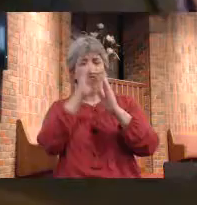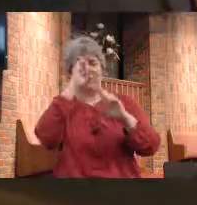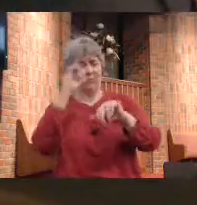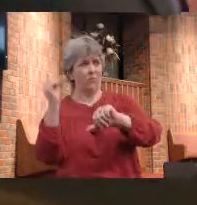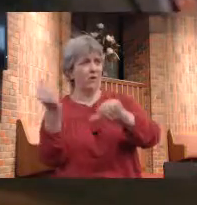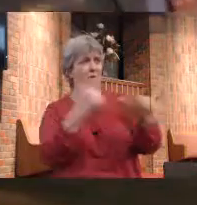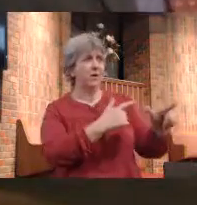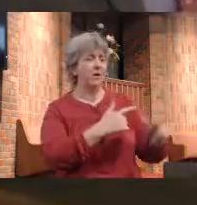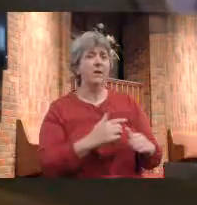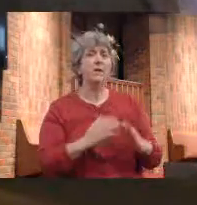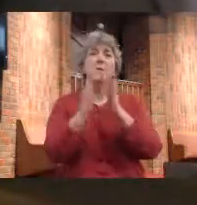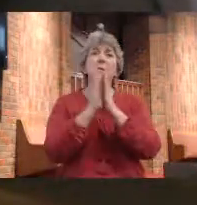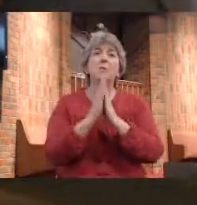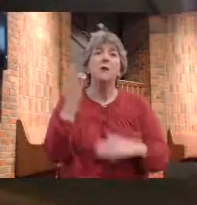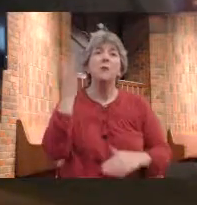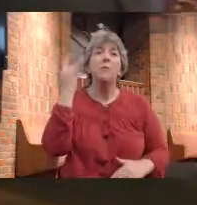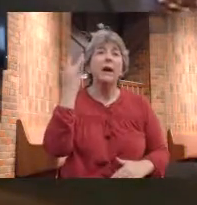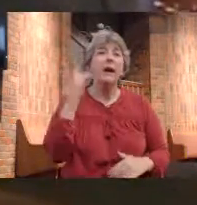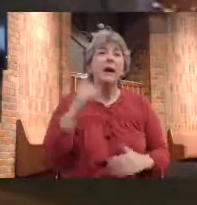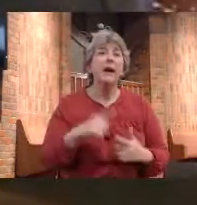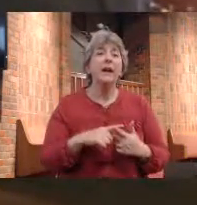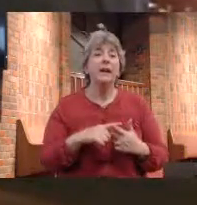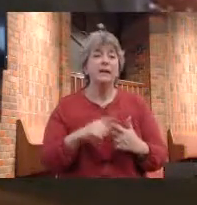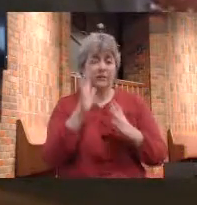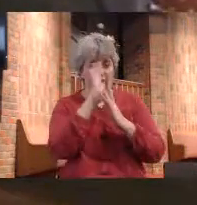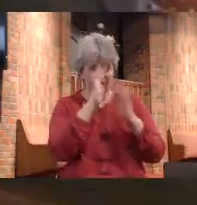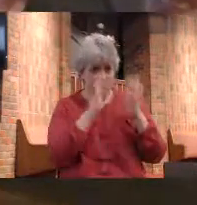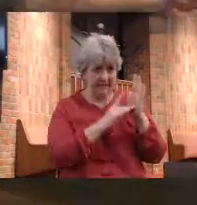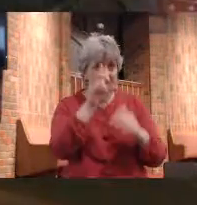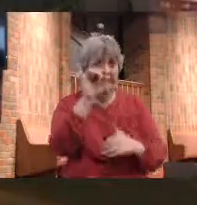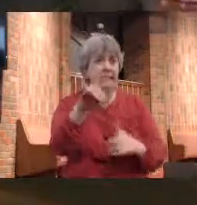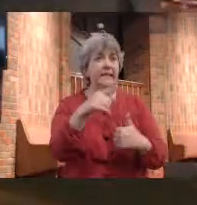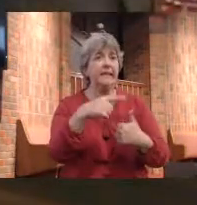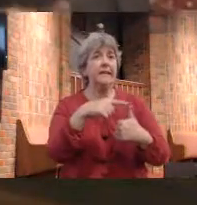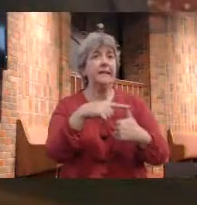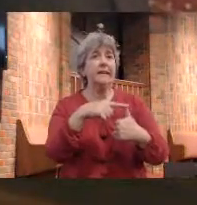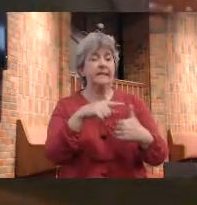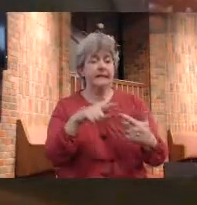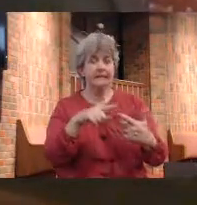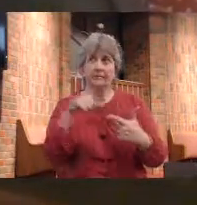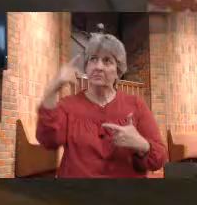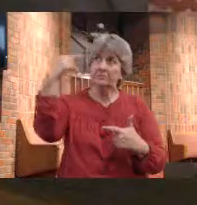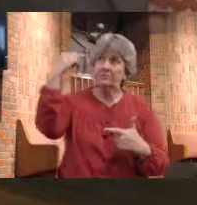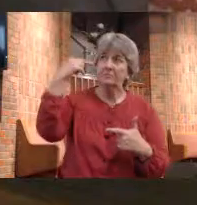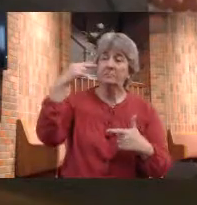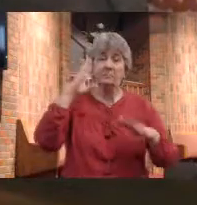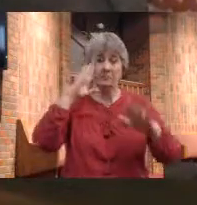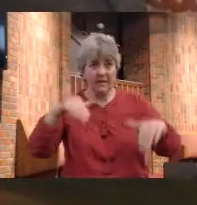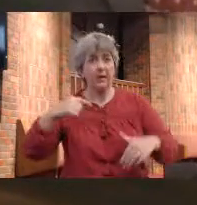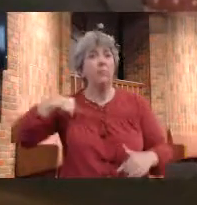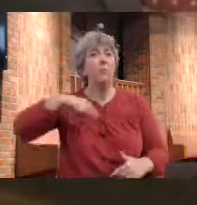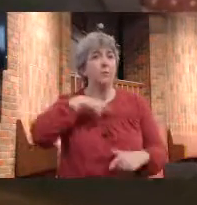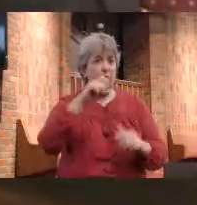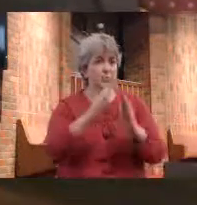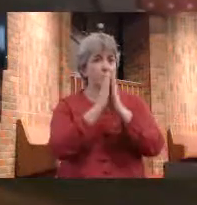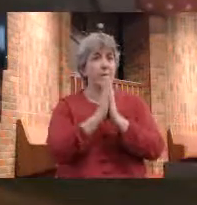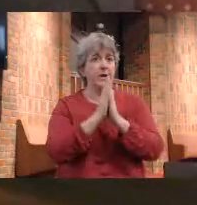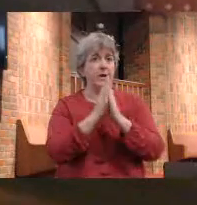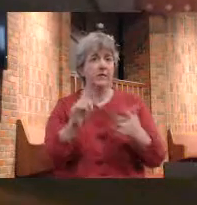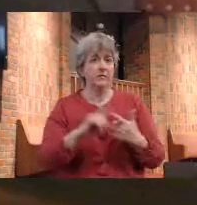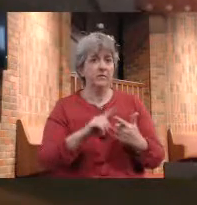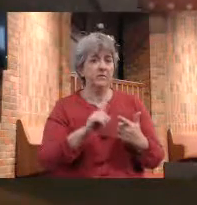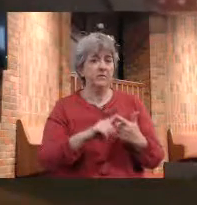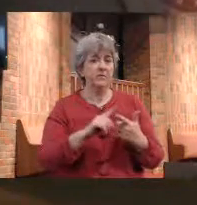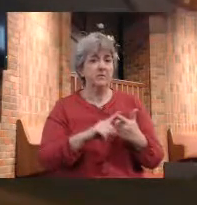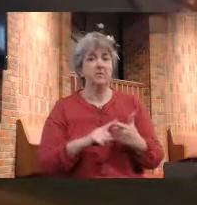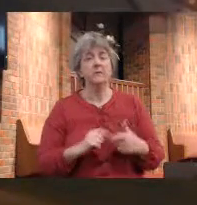Why do we pray? Jesus prayed. We're expected to pray. And we might